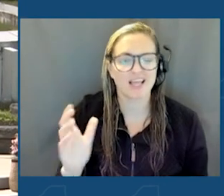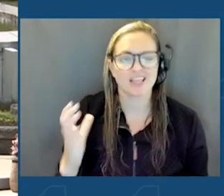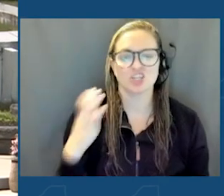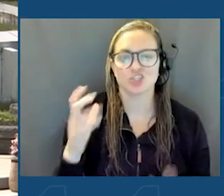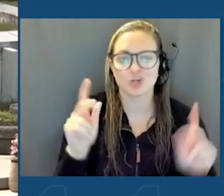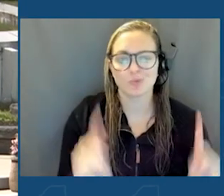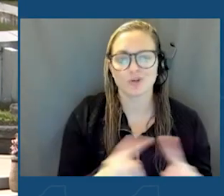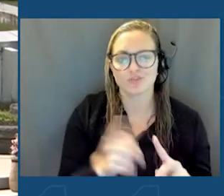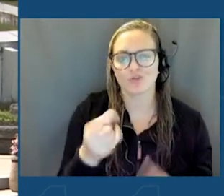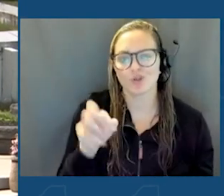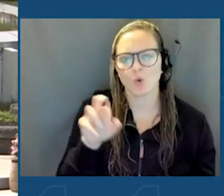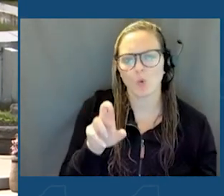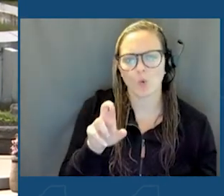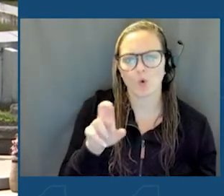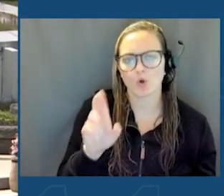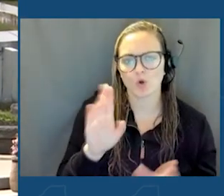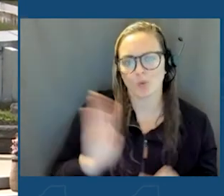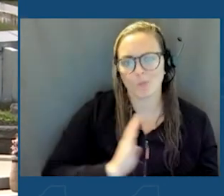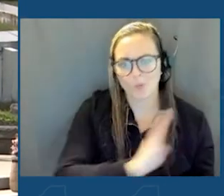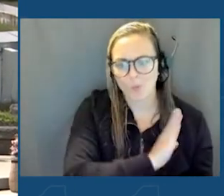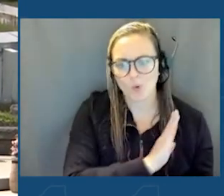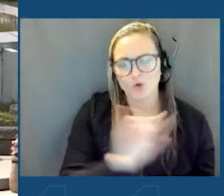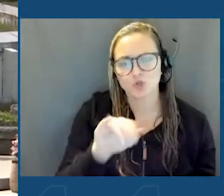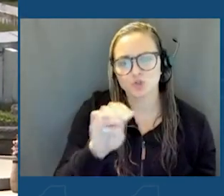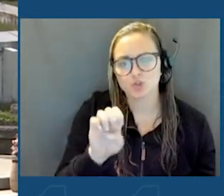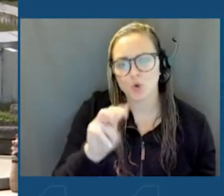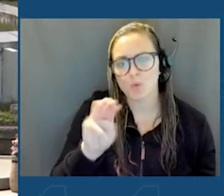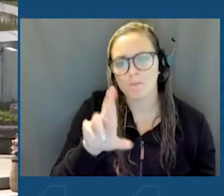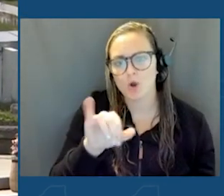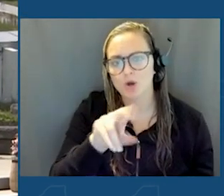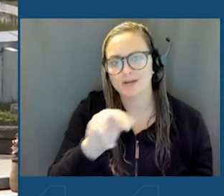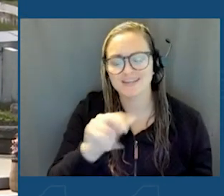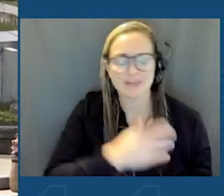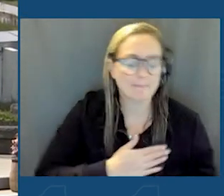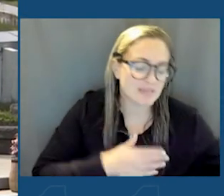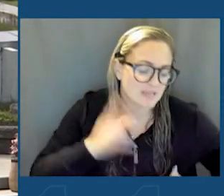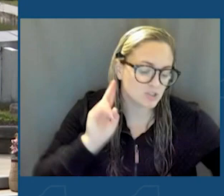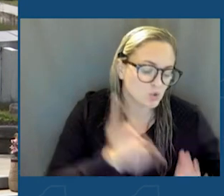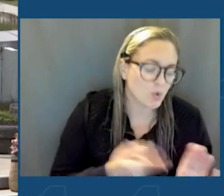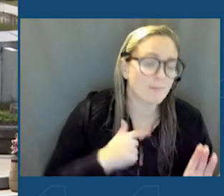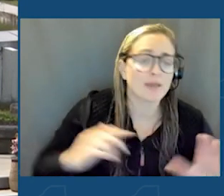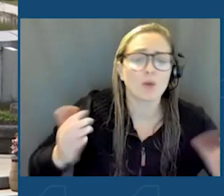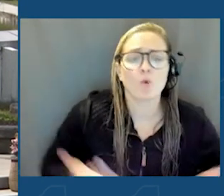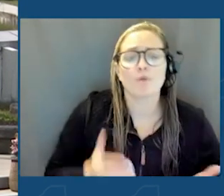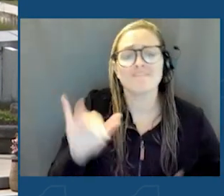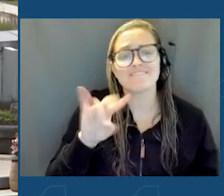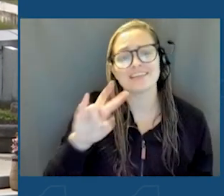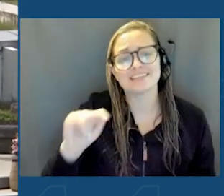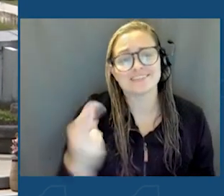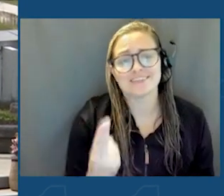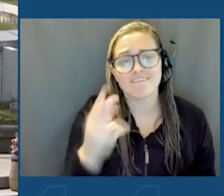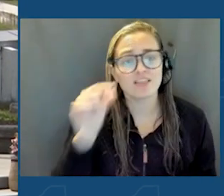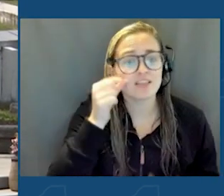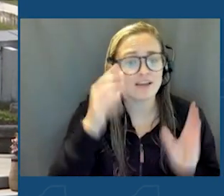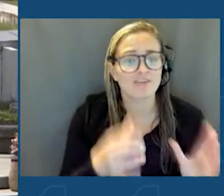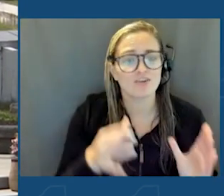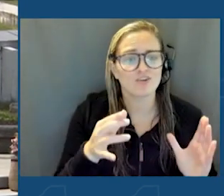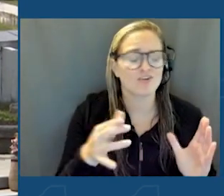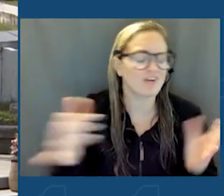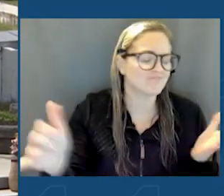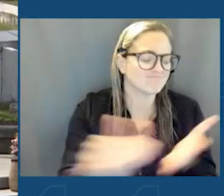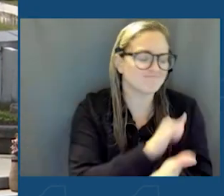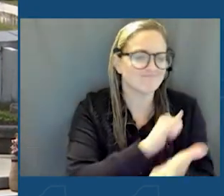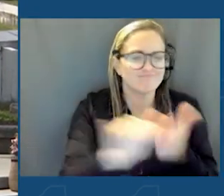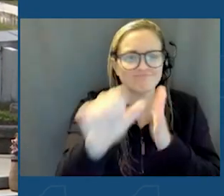Board, Joe Martens, and please join me in welcoming the 57th Governor of the great state of